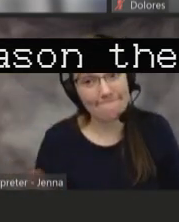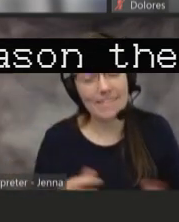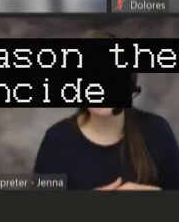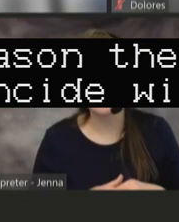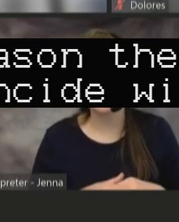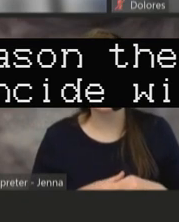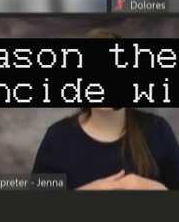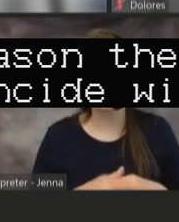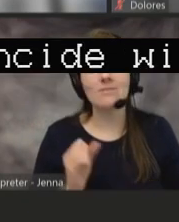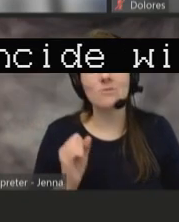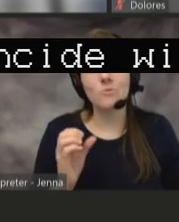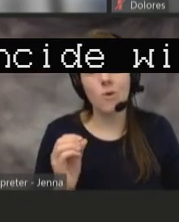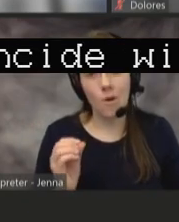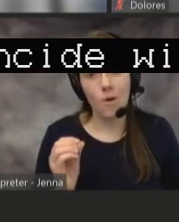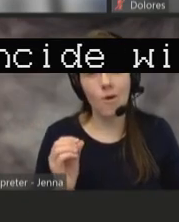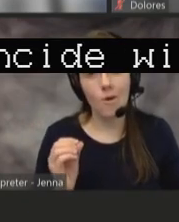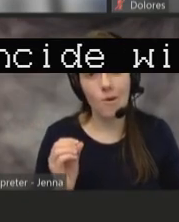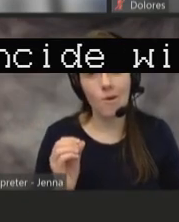And